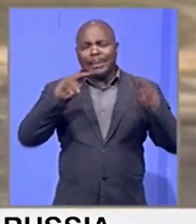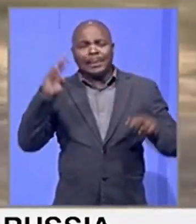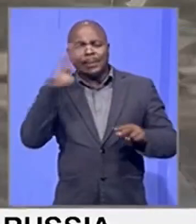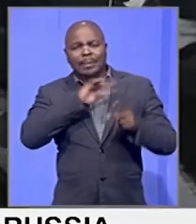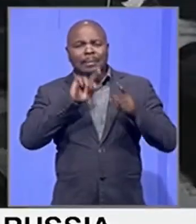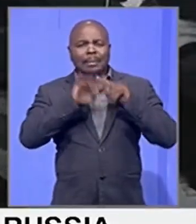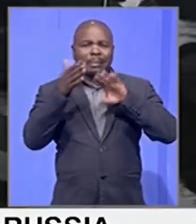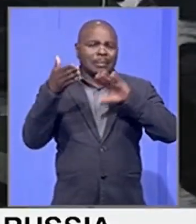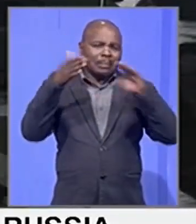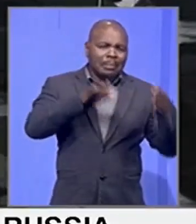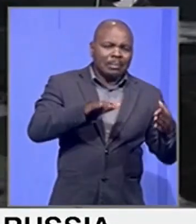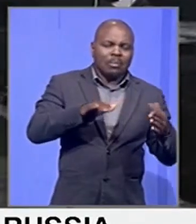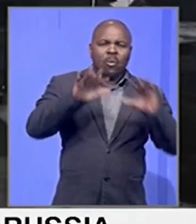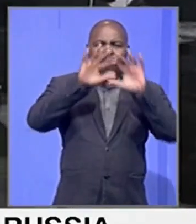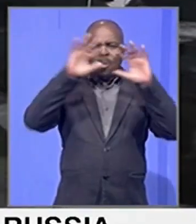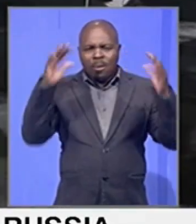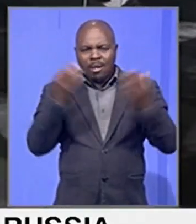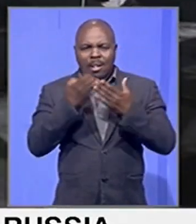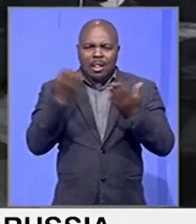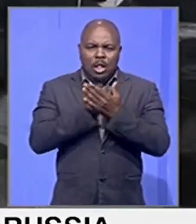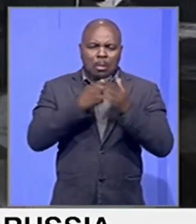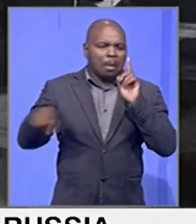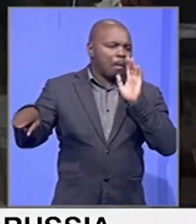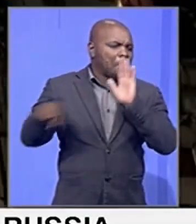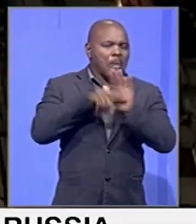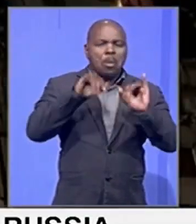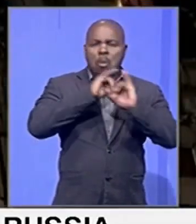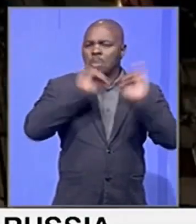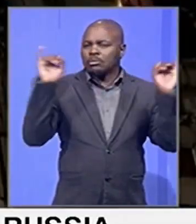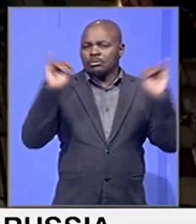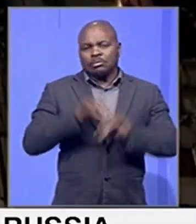maemo a ikonomi lefatshe ka bophara mo go maswe.